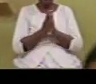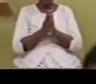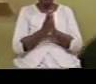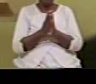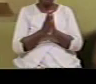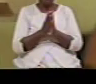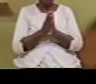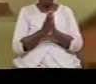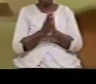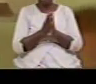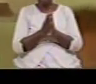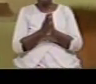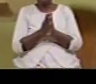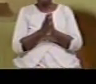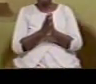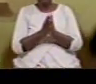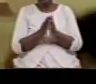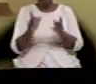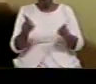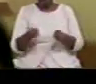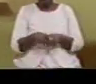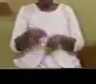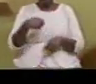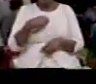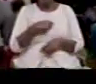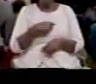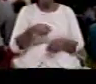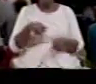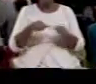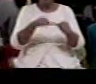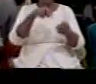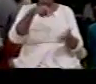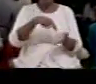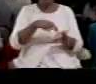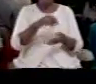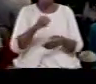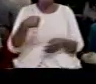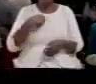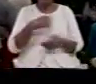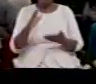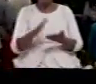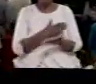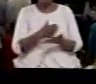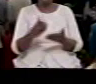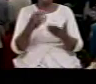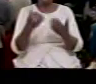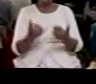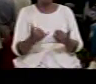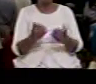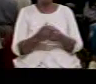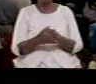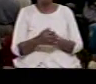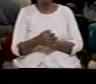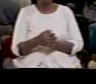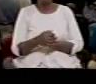As we remain standing, we shall sing from our continuing hymns and song, hymn